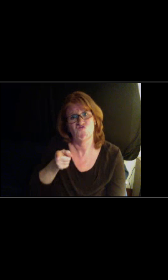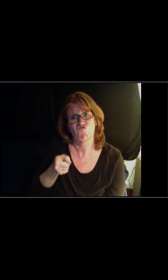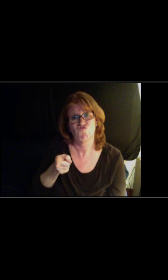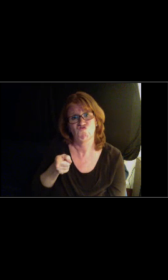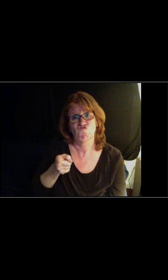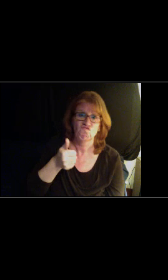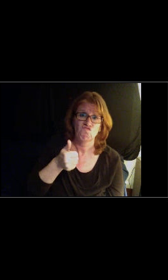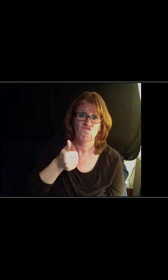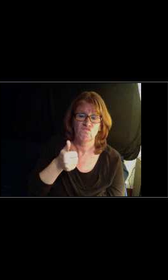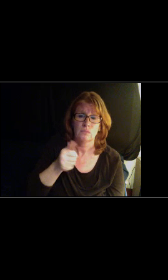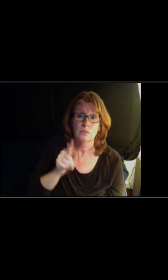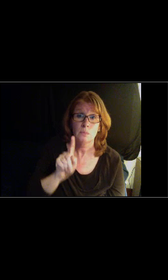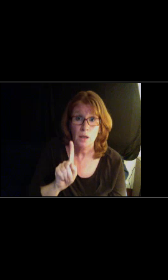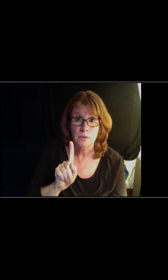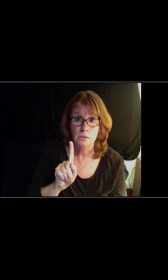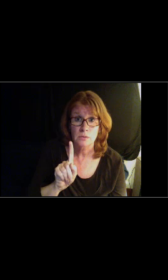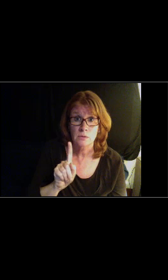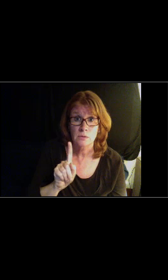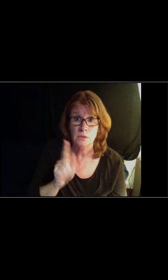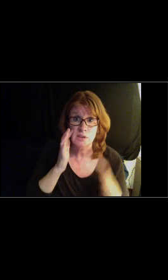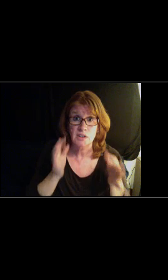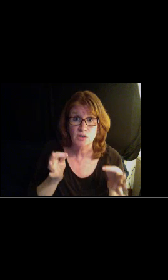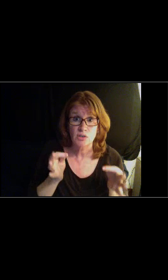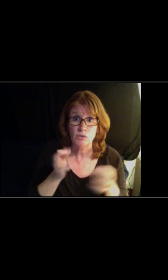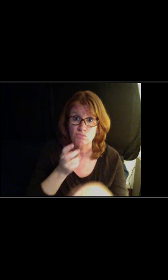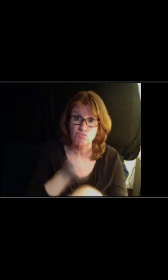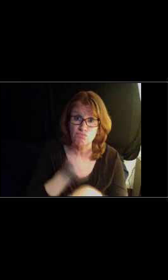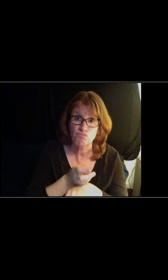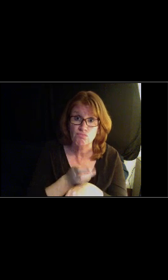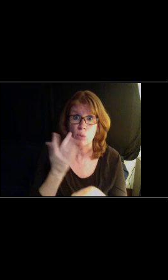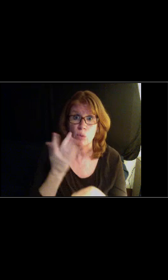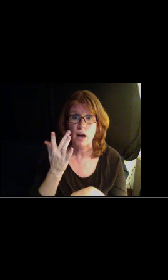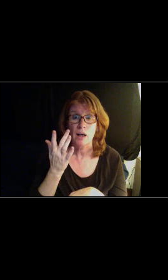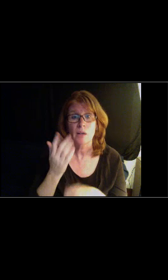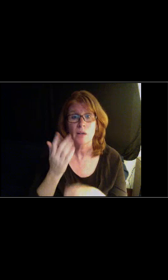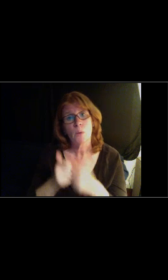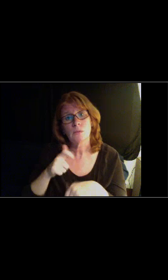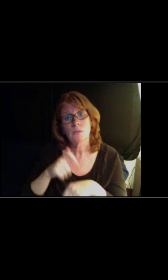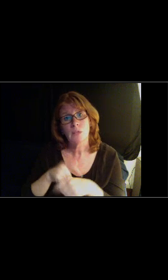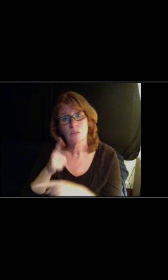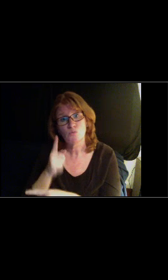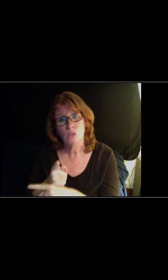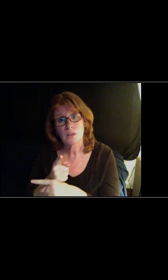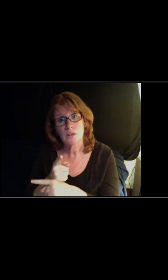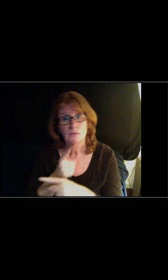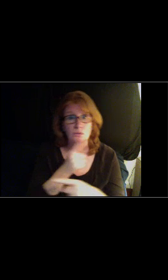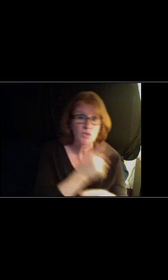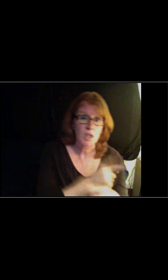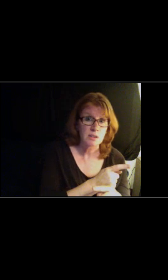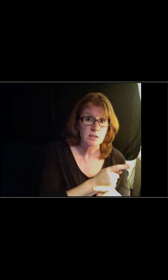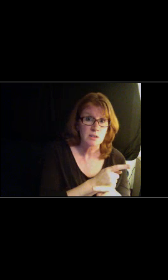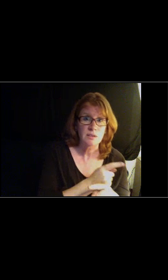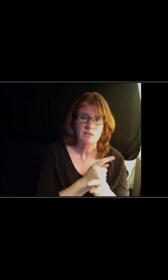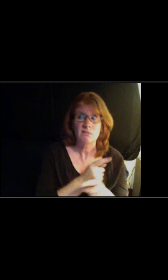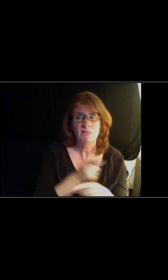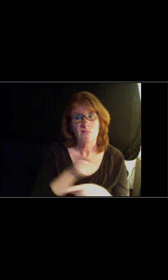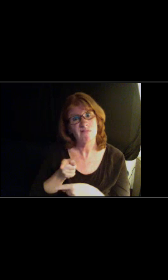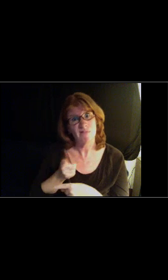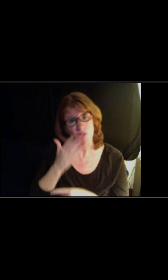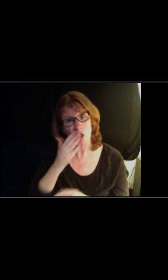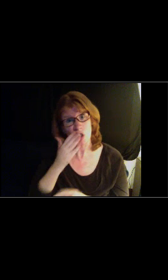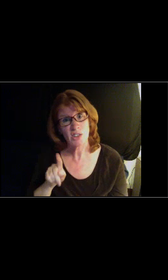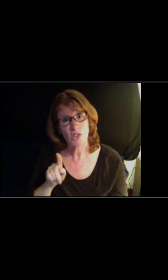deciding what is right and wrong is easy. However, making a decision is hard because